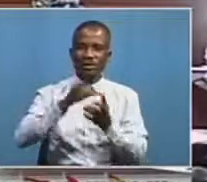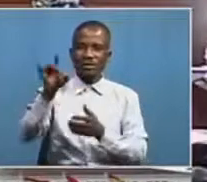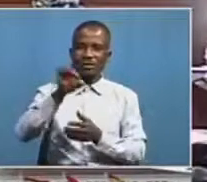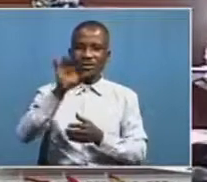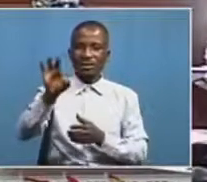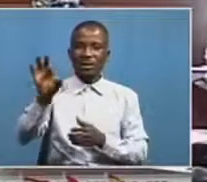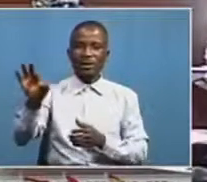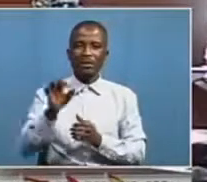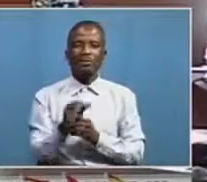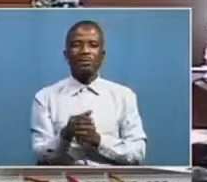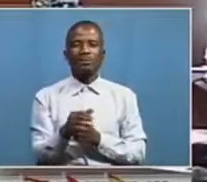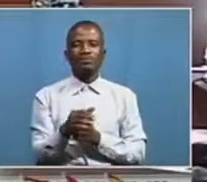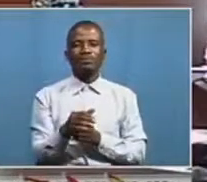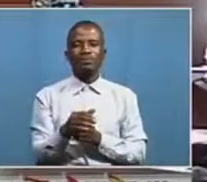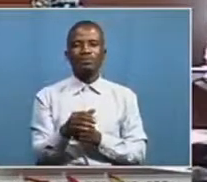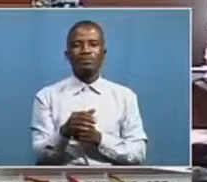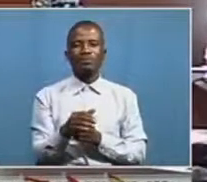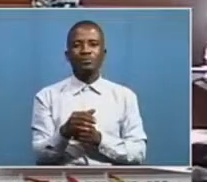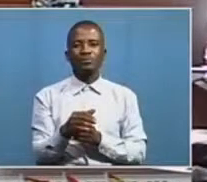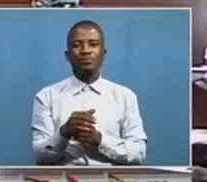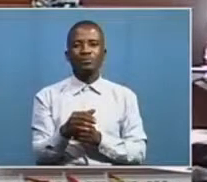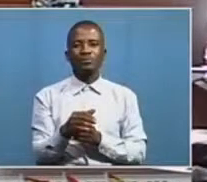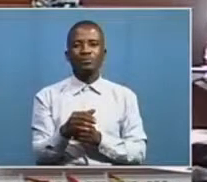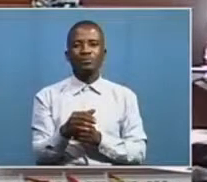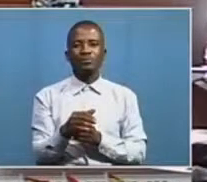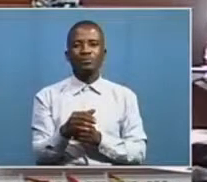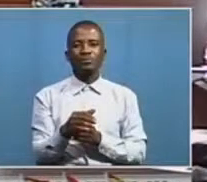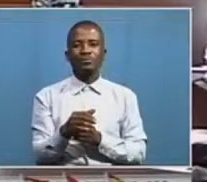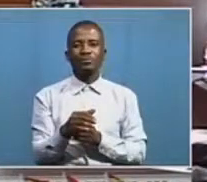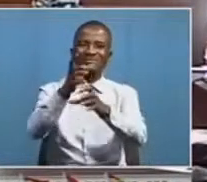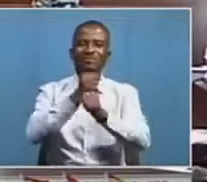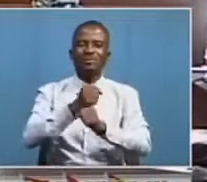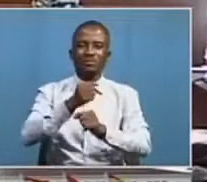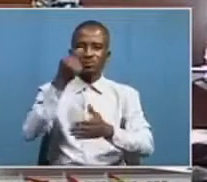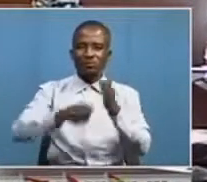6,214,899. What is this sum as percentage of